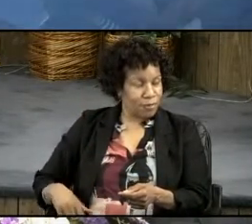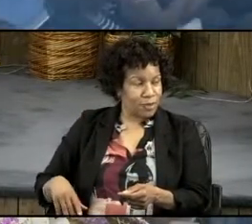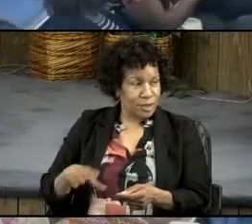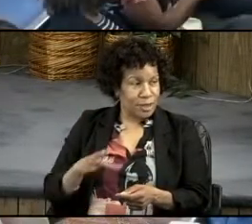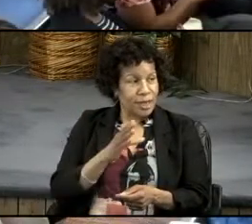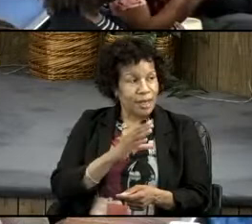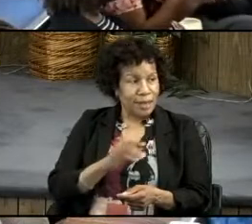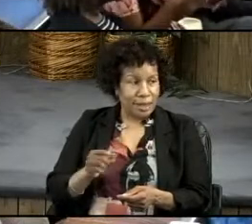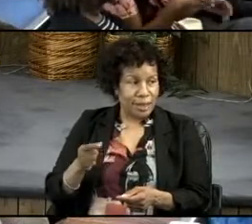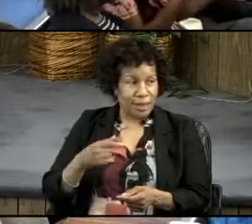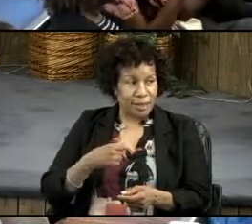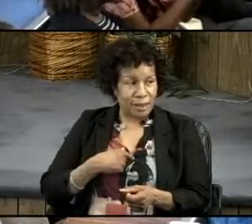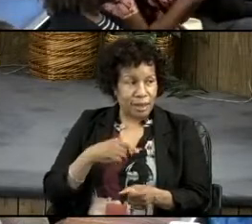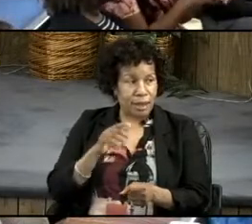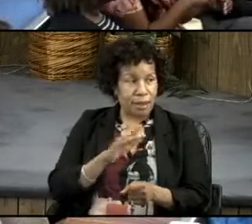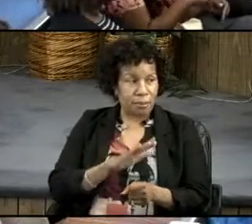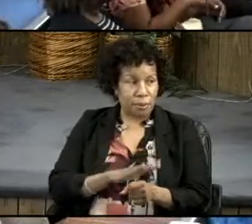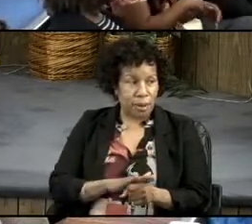Lord. And I promise.